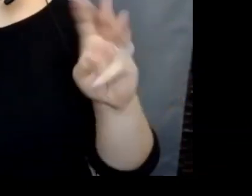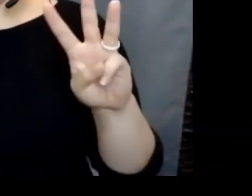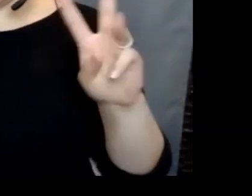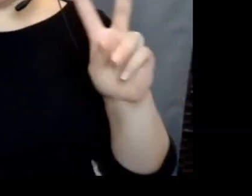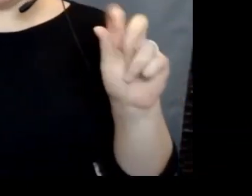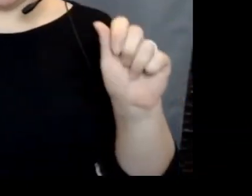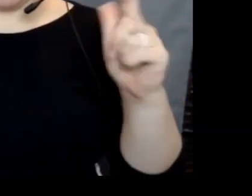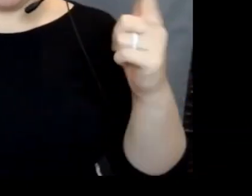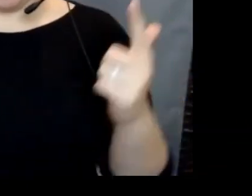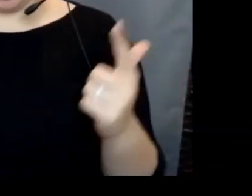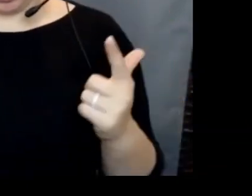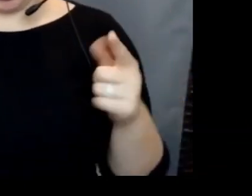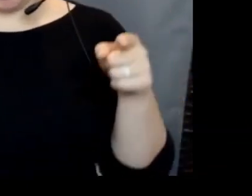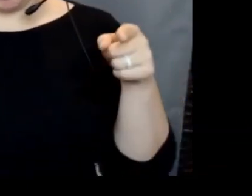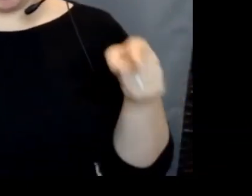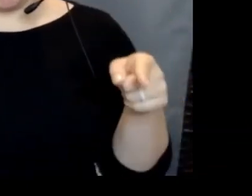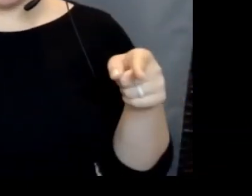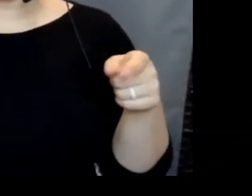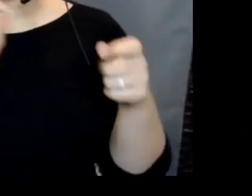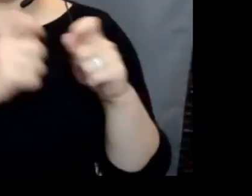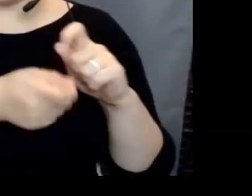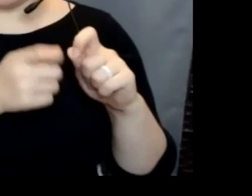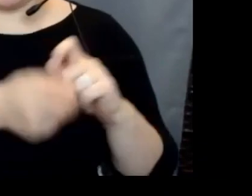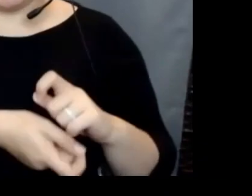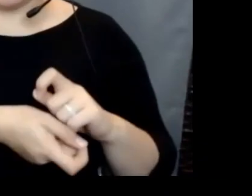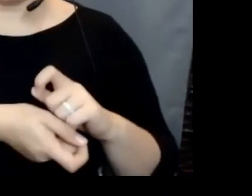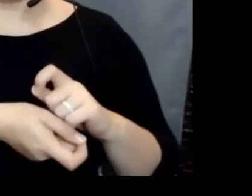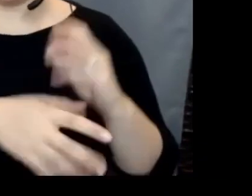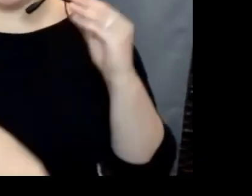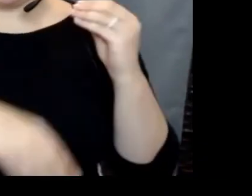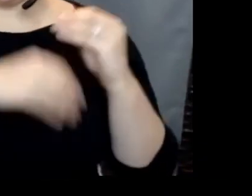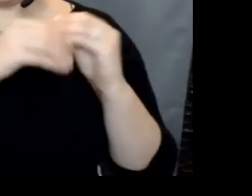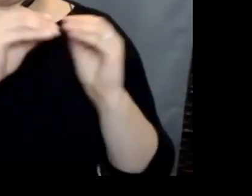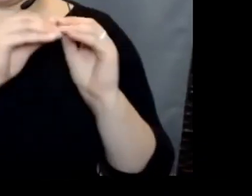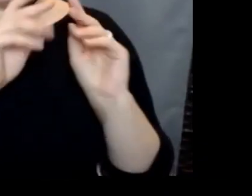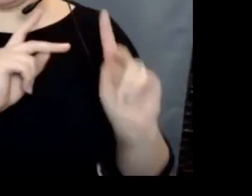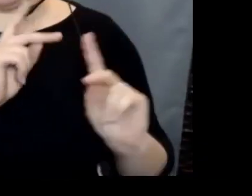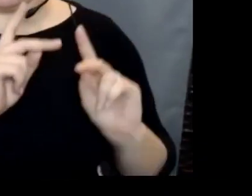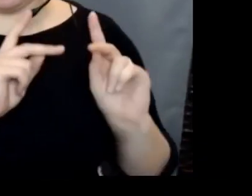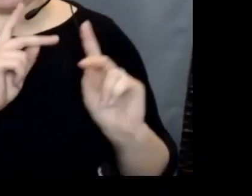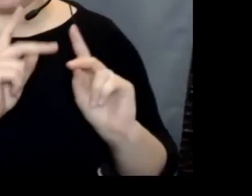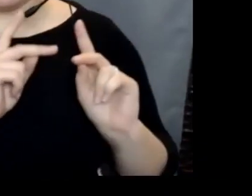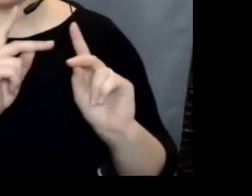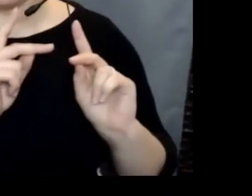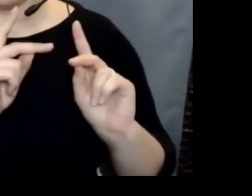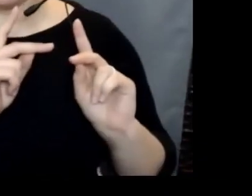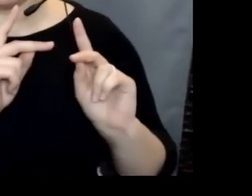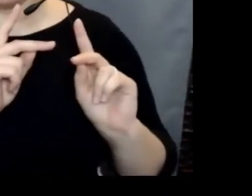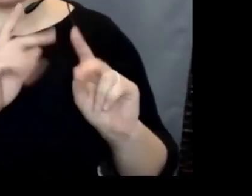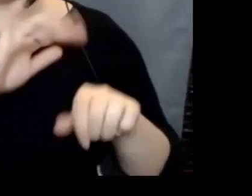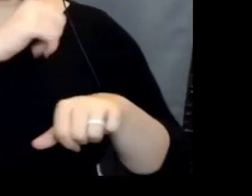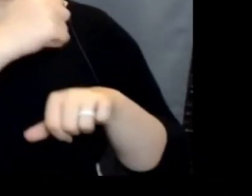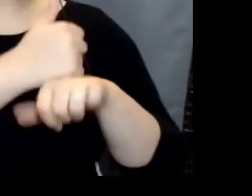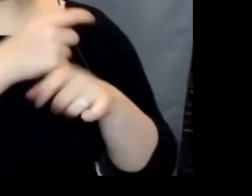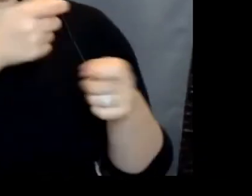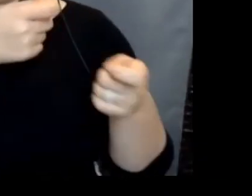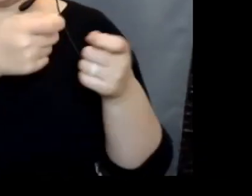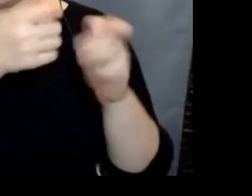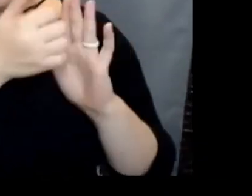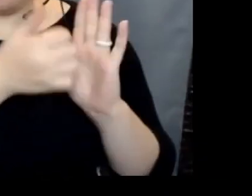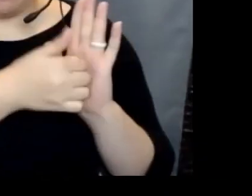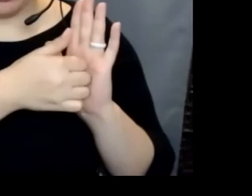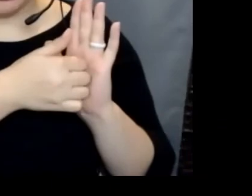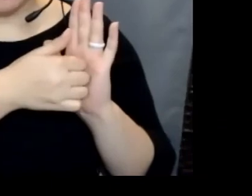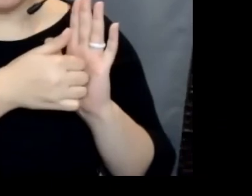law is being updated to include those additional folks that can establish and manage accounts. We are